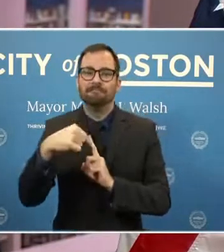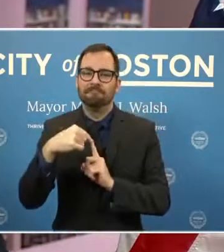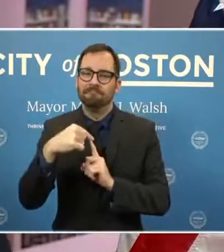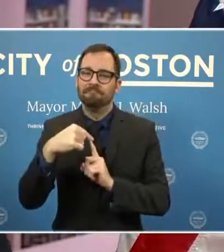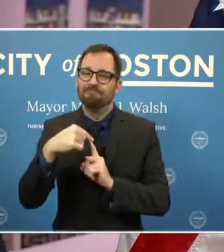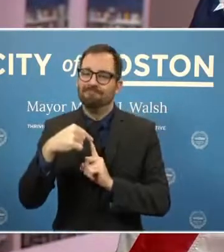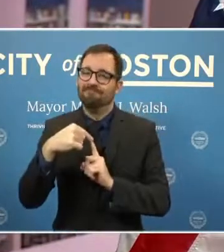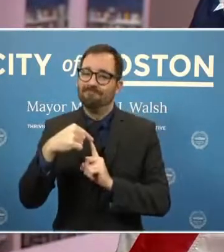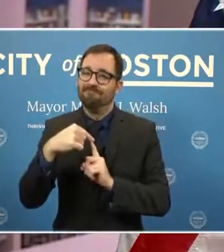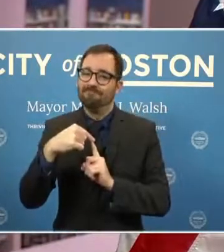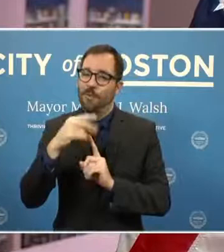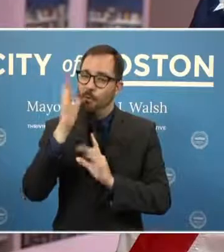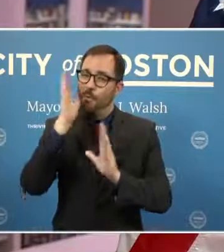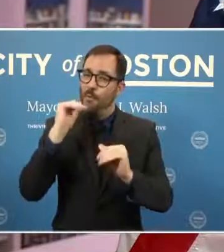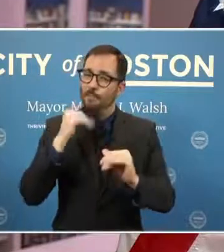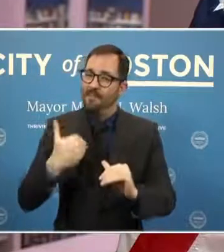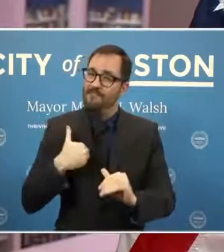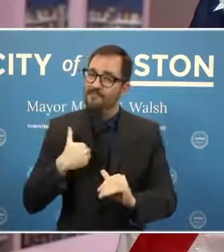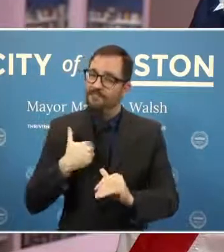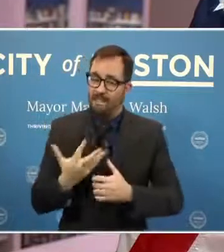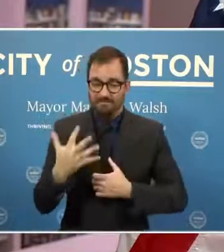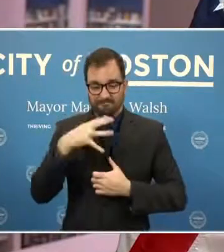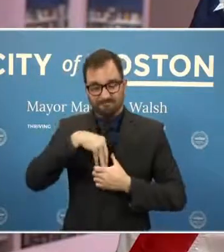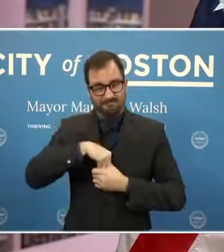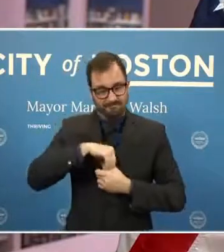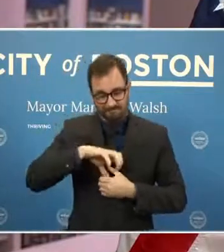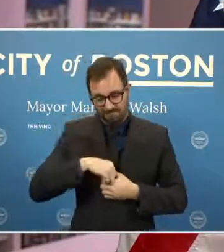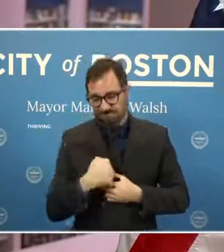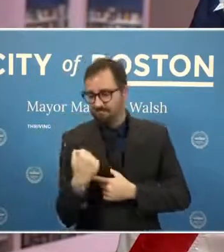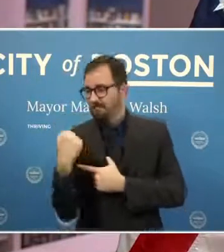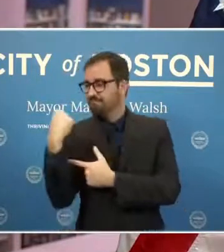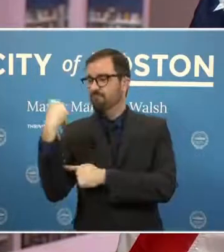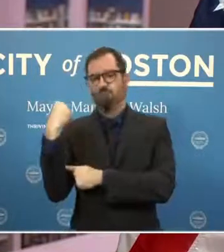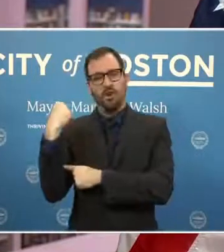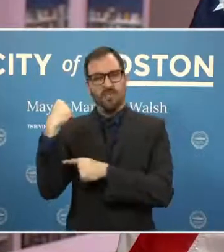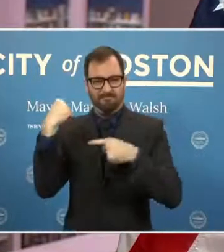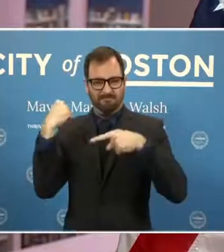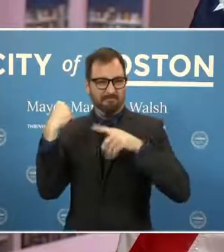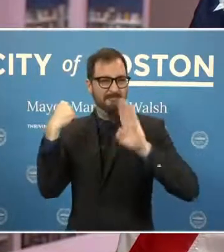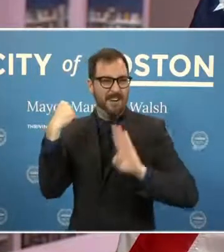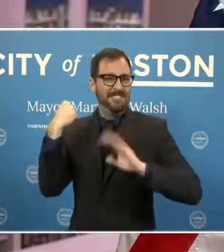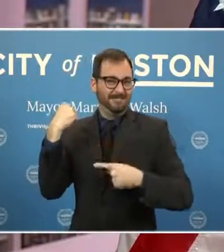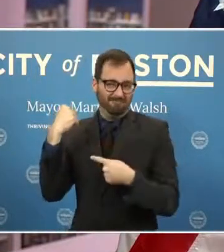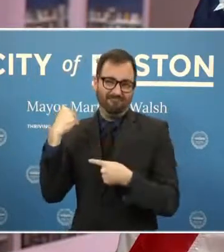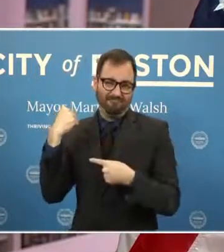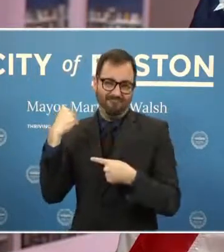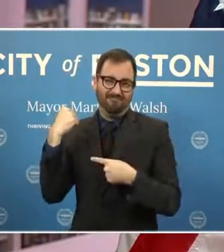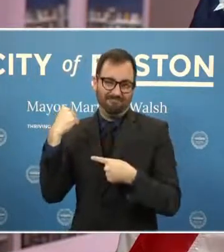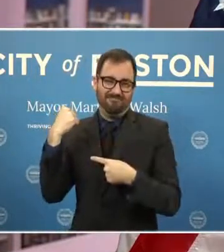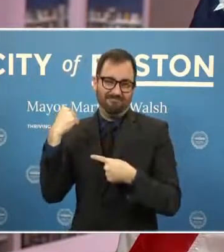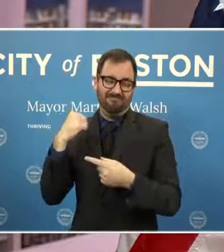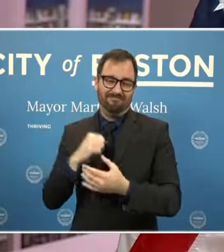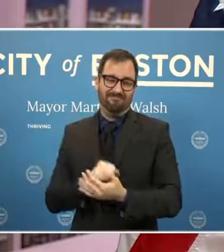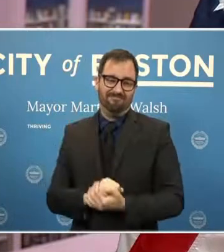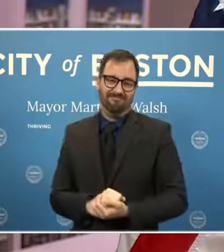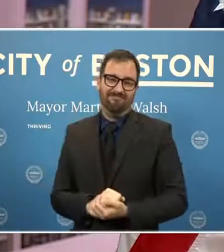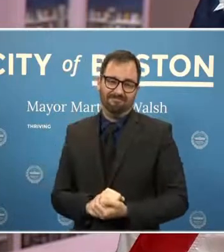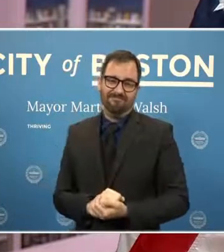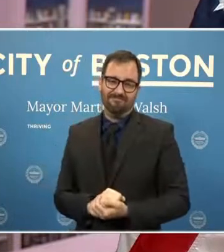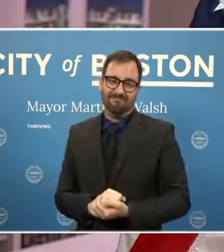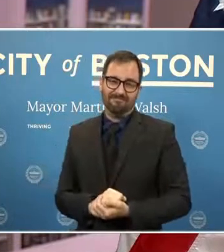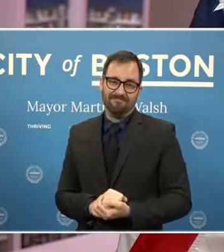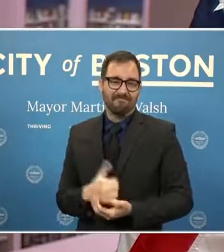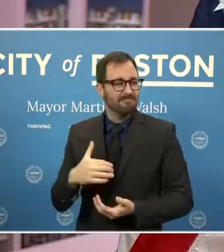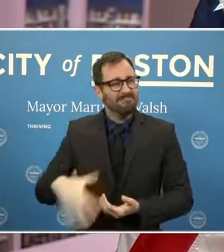We must keep drawing on our strengths and on each other. Recovery certainly won't be easy. The virus will be with us for much of the